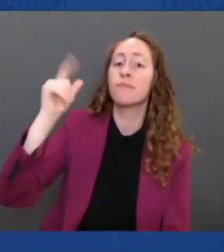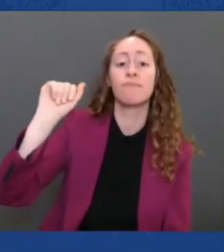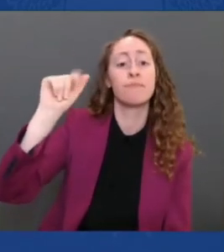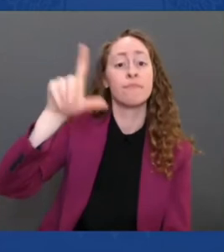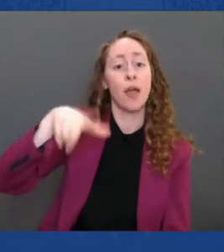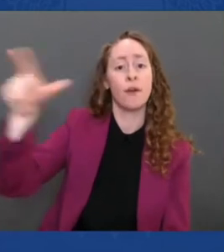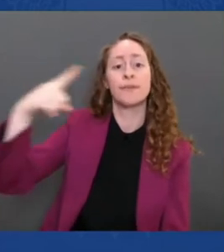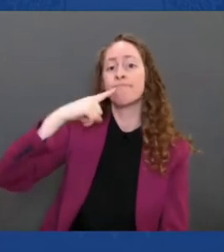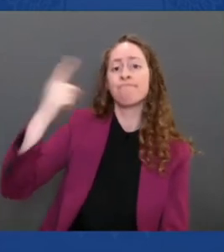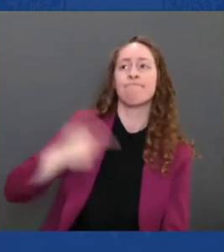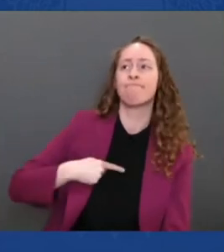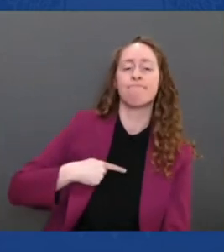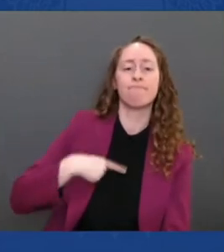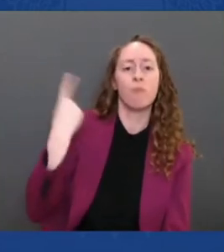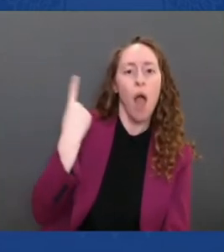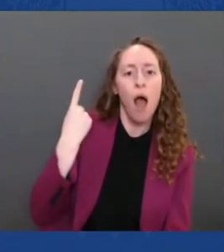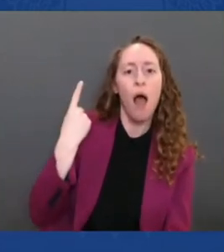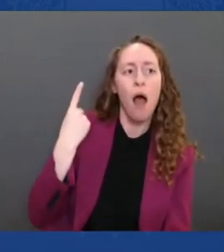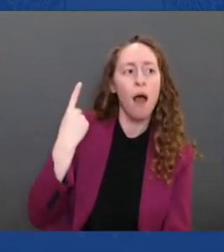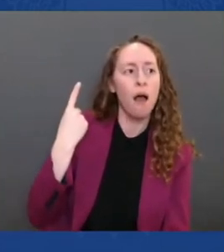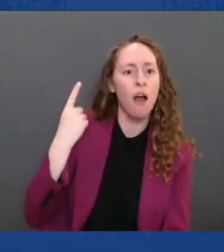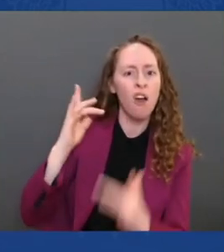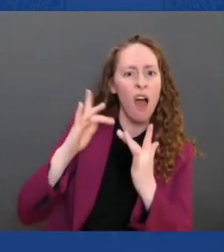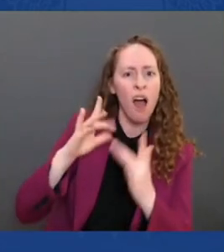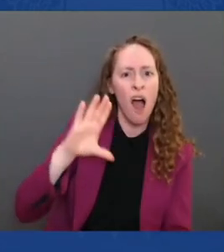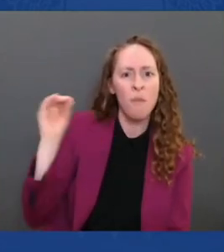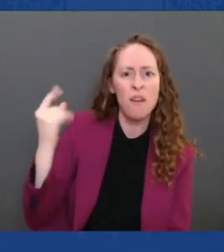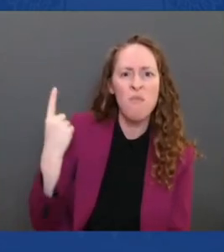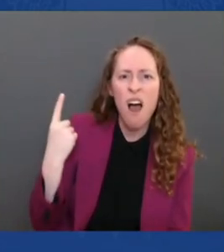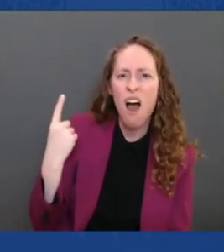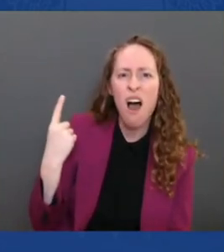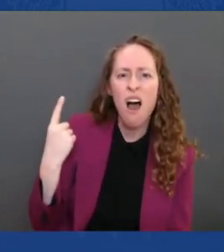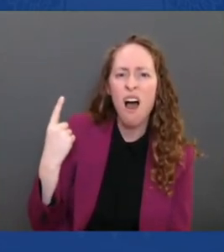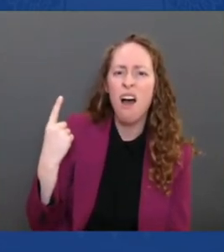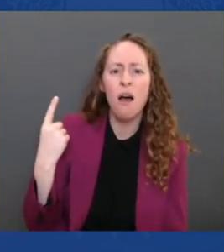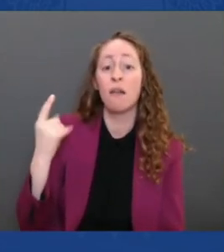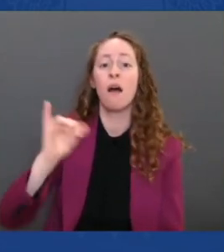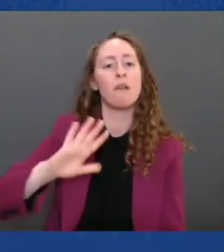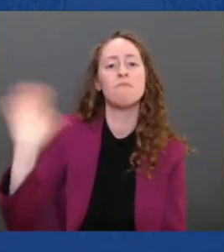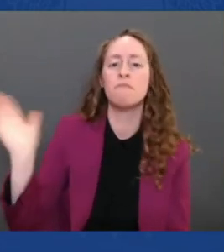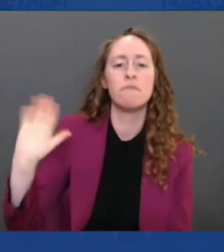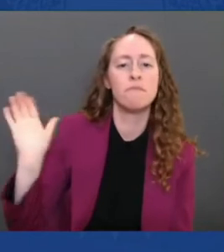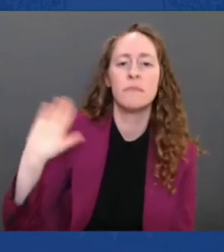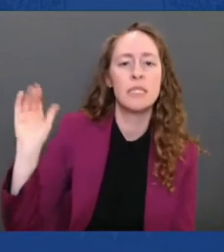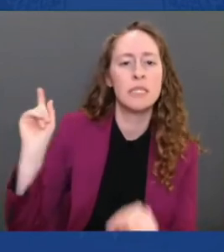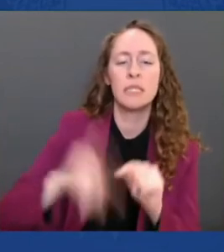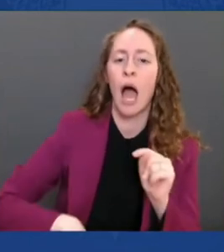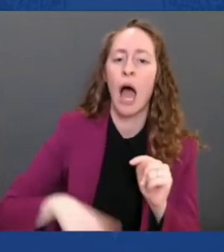if they can stop those exclusive deals, then families will have options to choose a provider that they want. And that